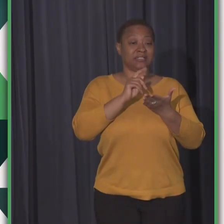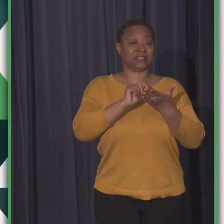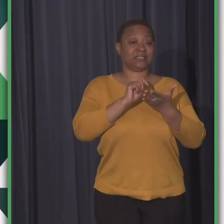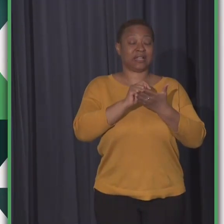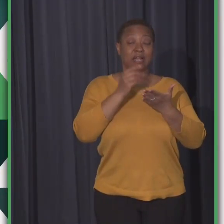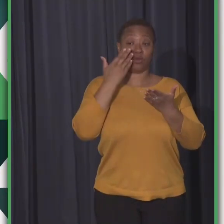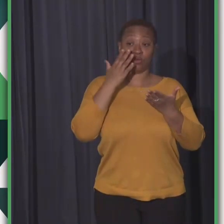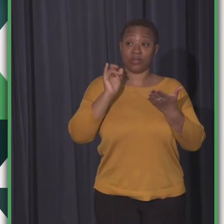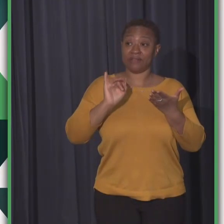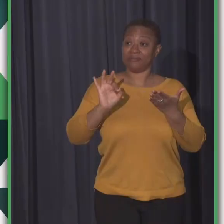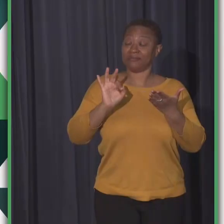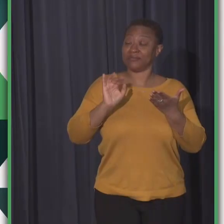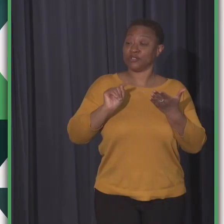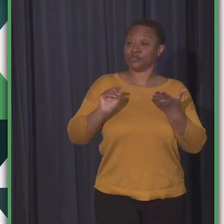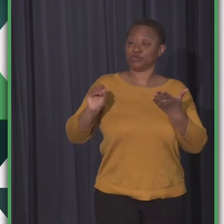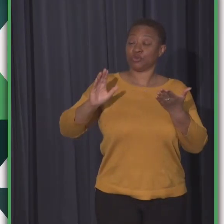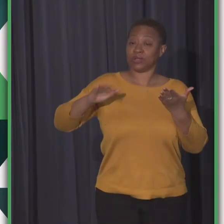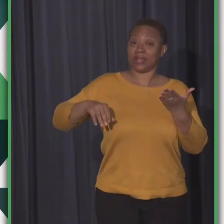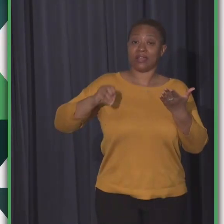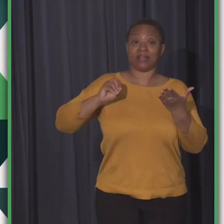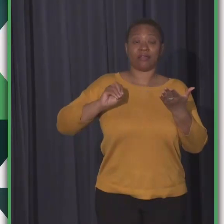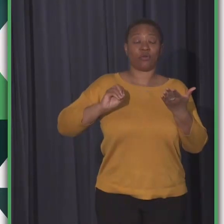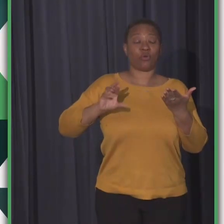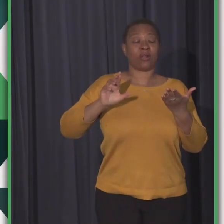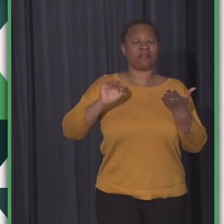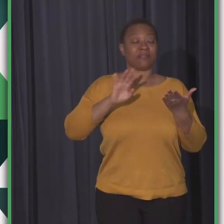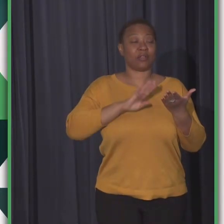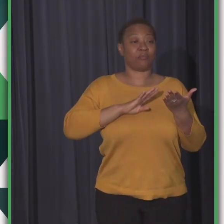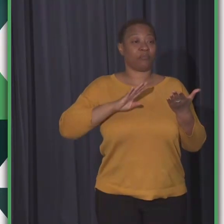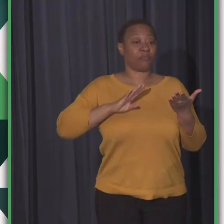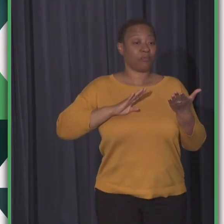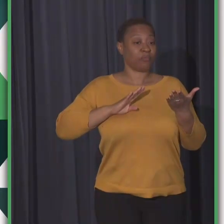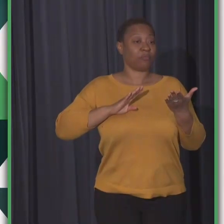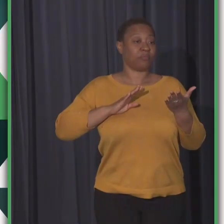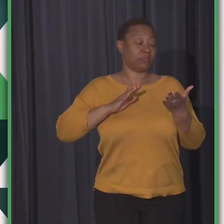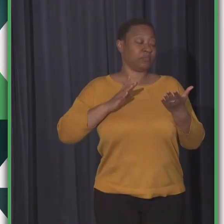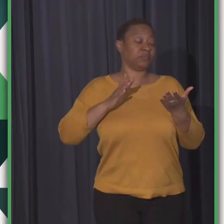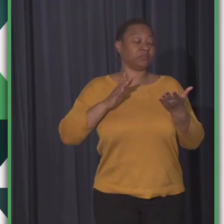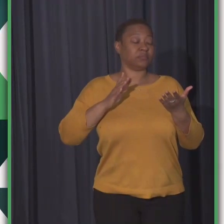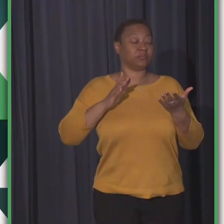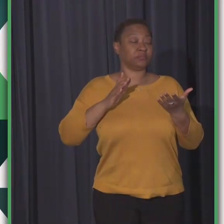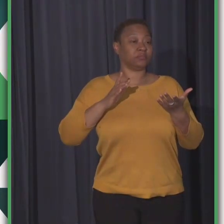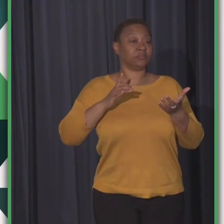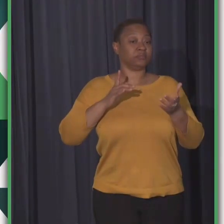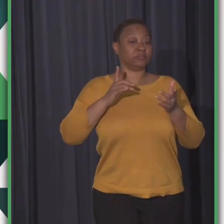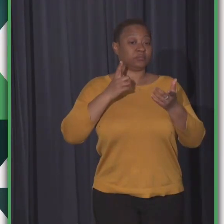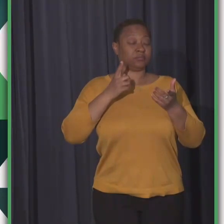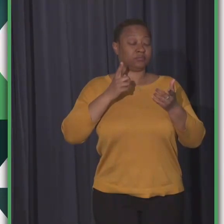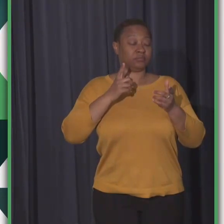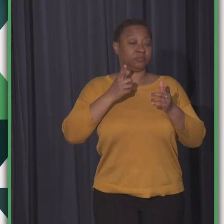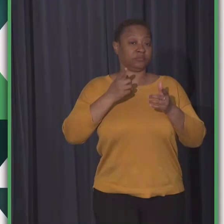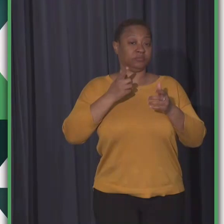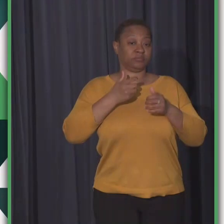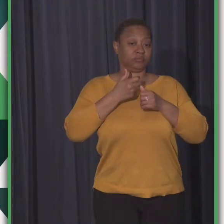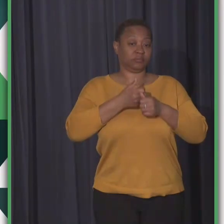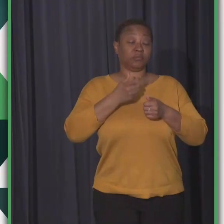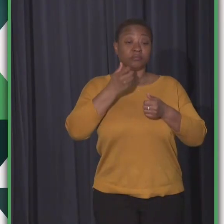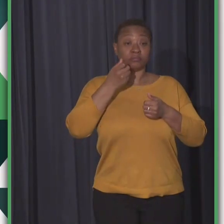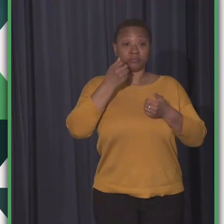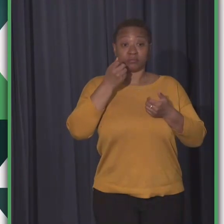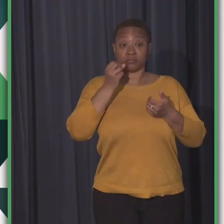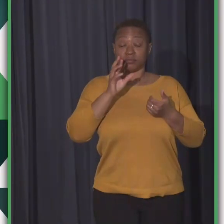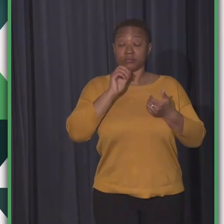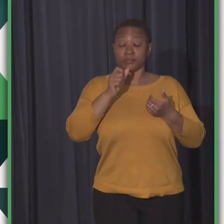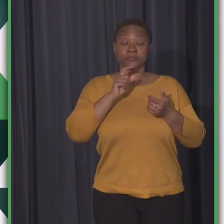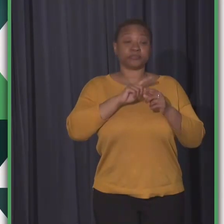it's too late or if the board acted in the manner I'm going to suggest here when it was timely. But